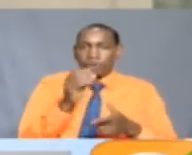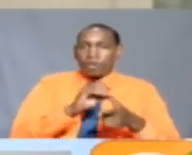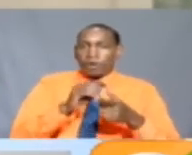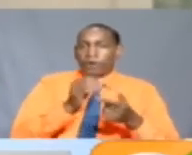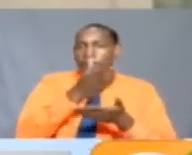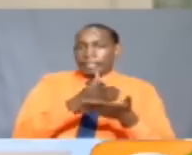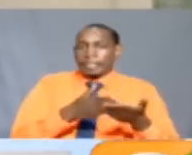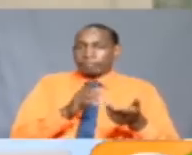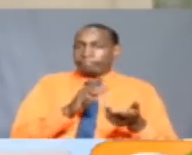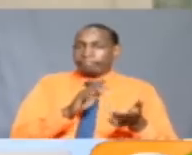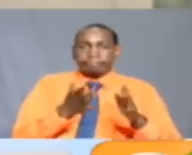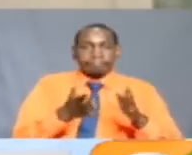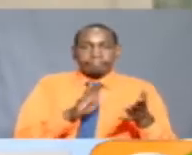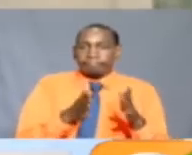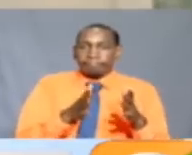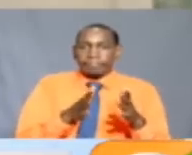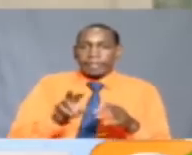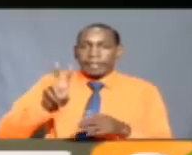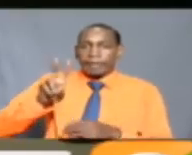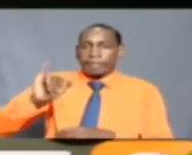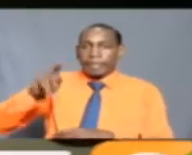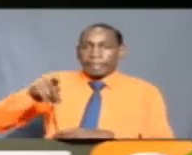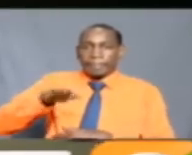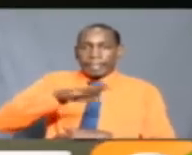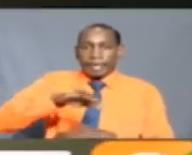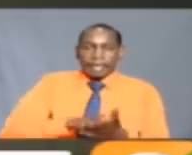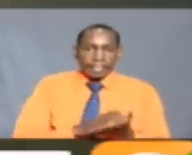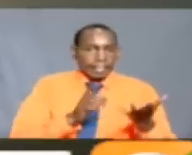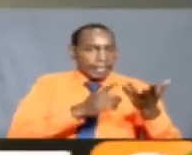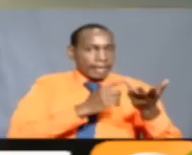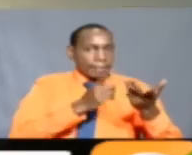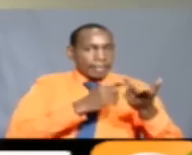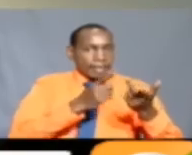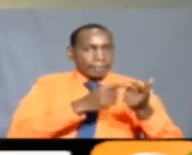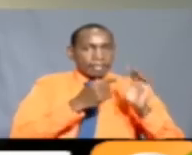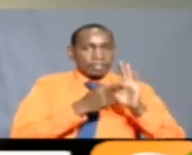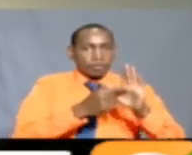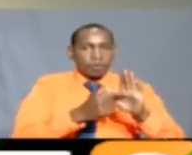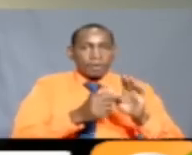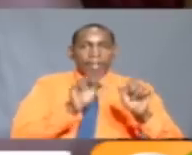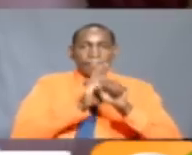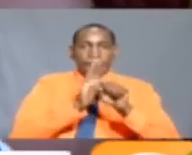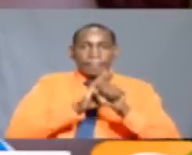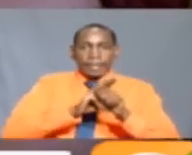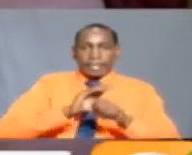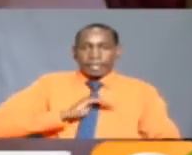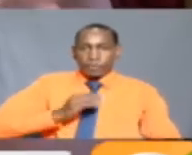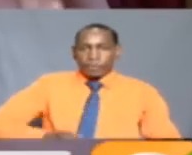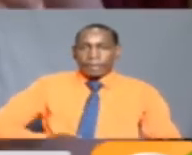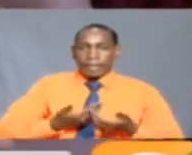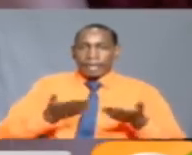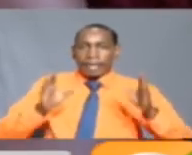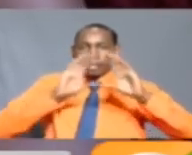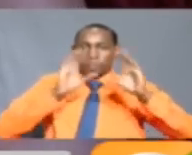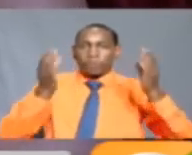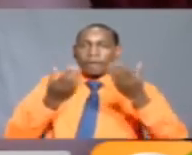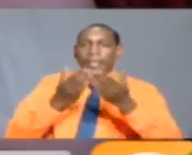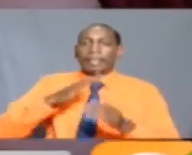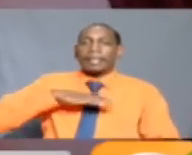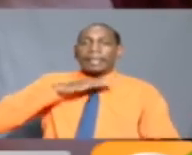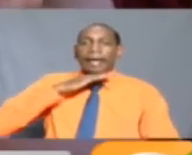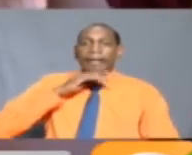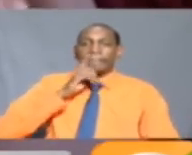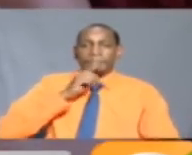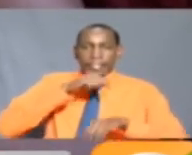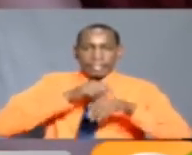some kind of VIP area. Statistics has shown that hundreds of women across the globe lose their lives while